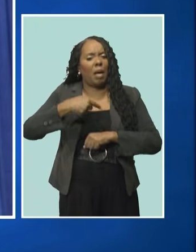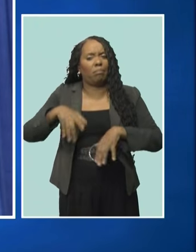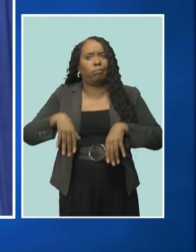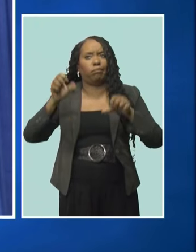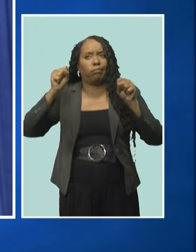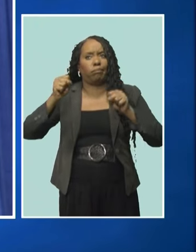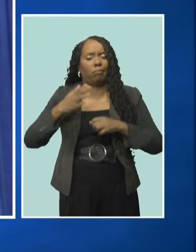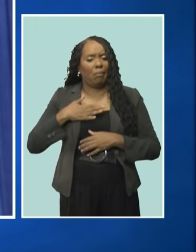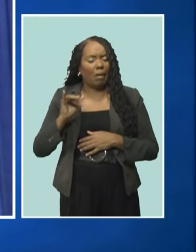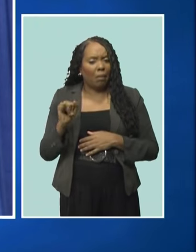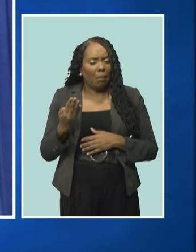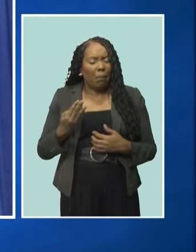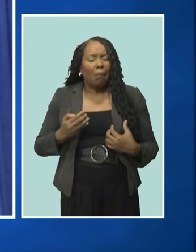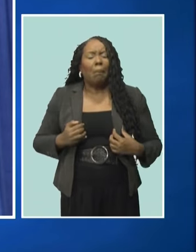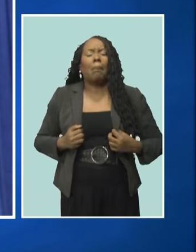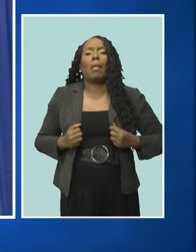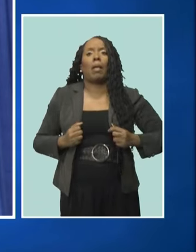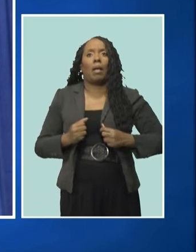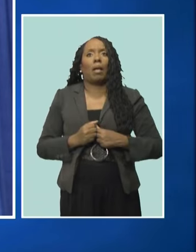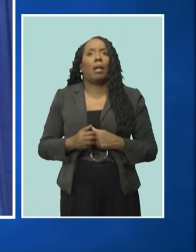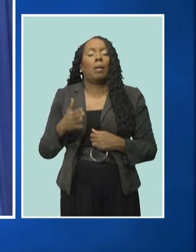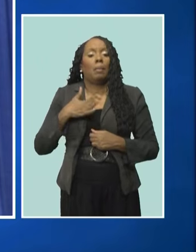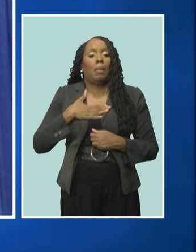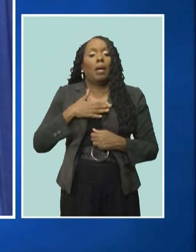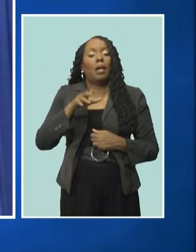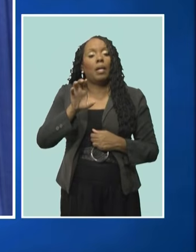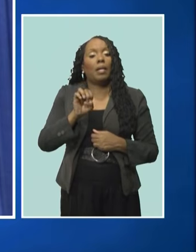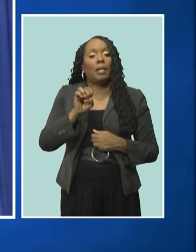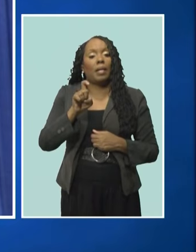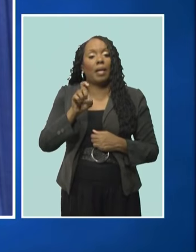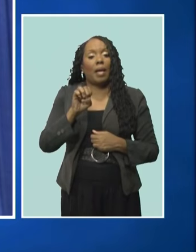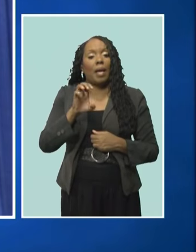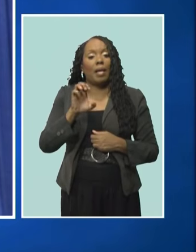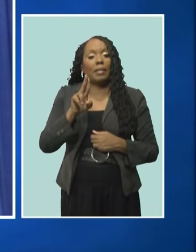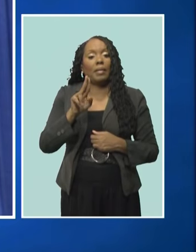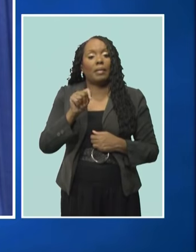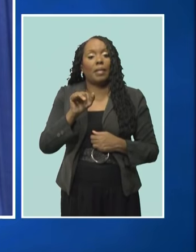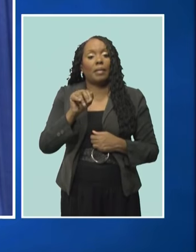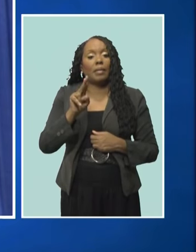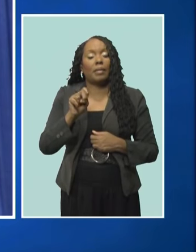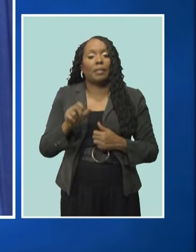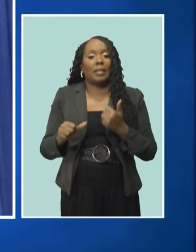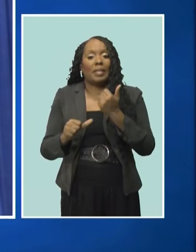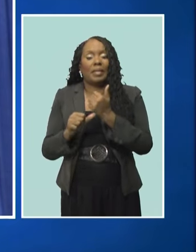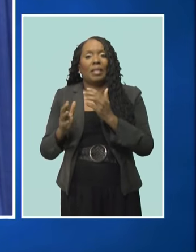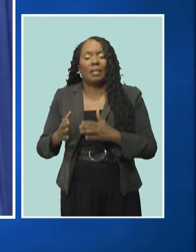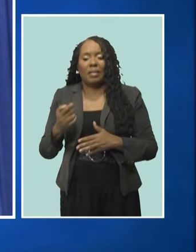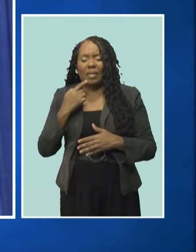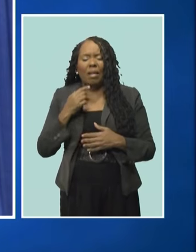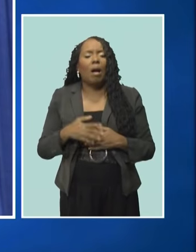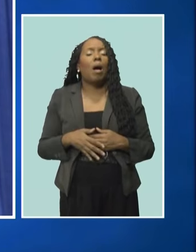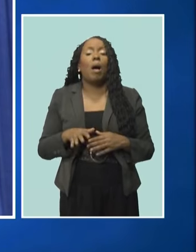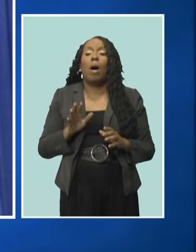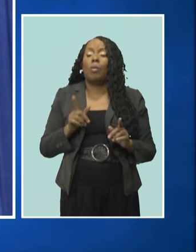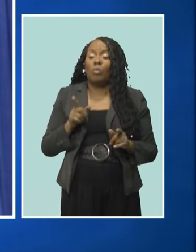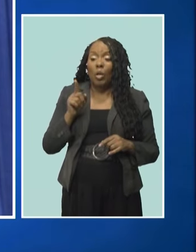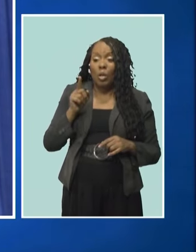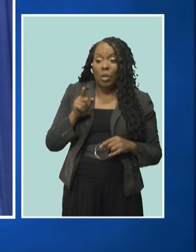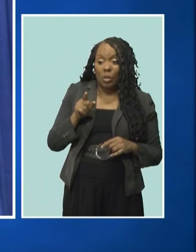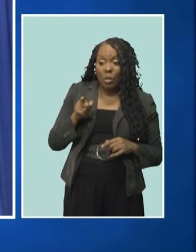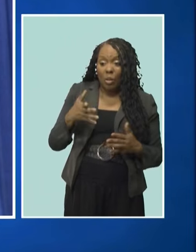that my executive assistant used to say to me, oh, you have to write to the